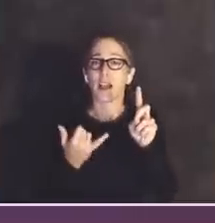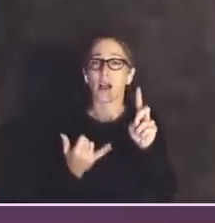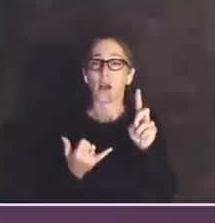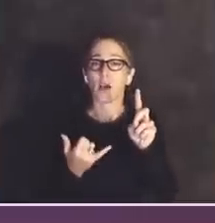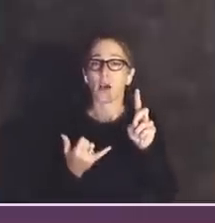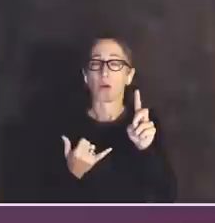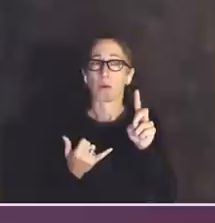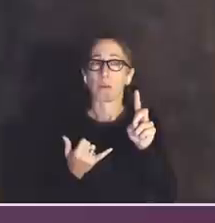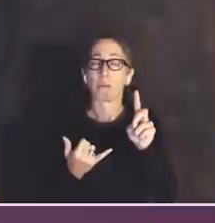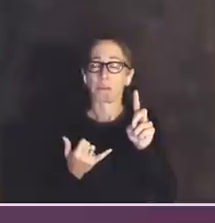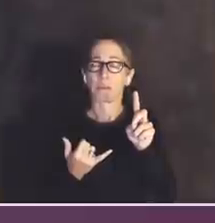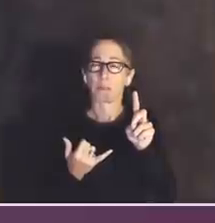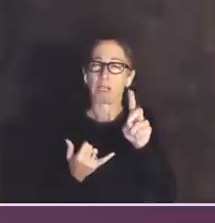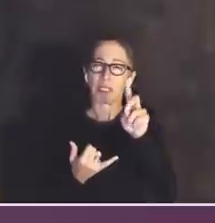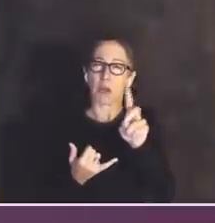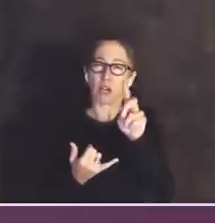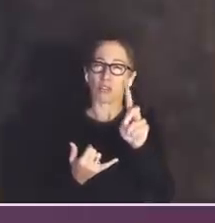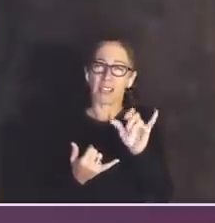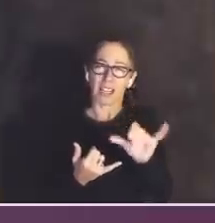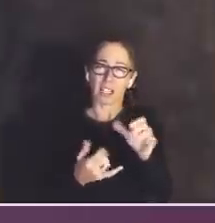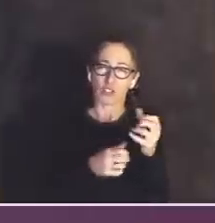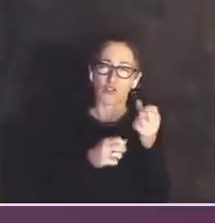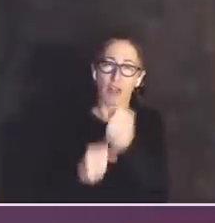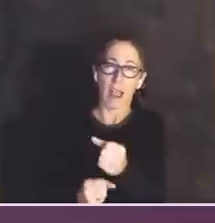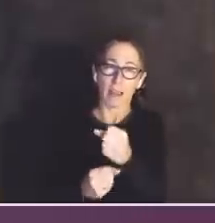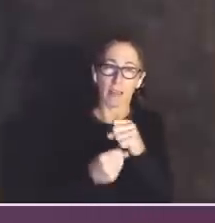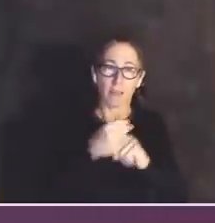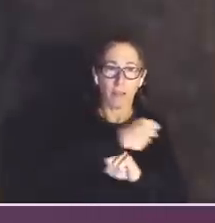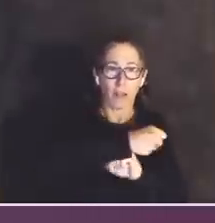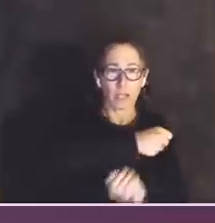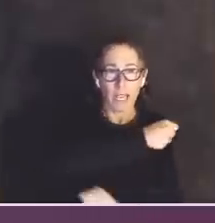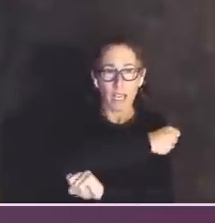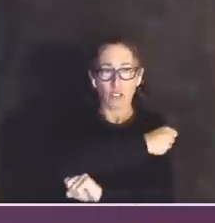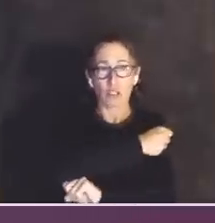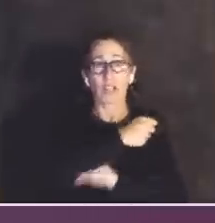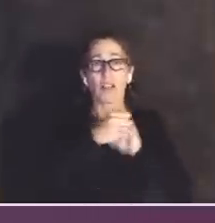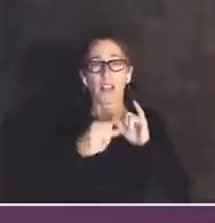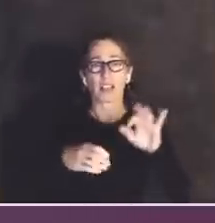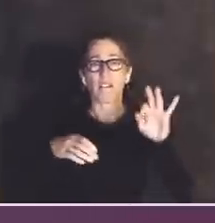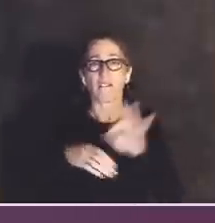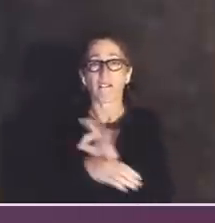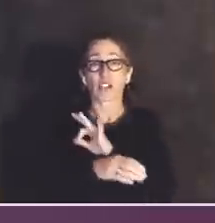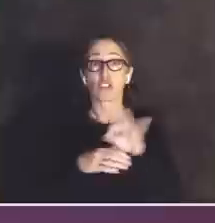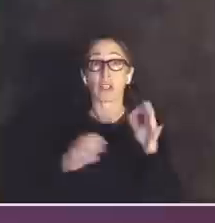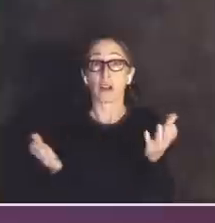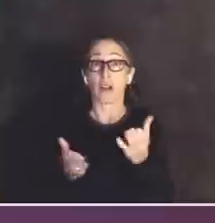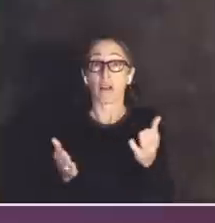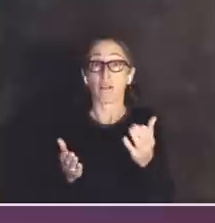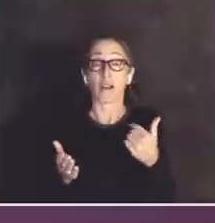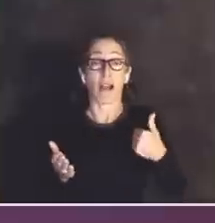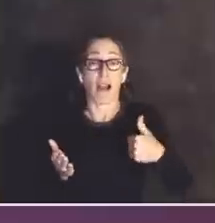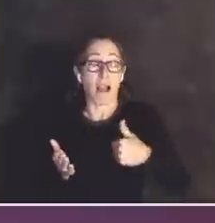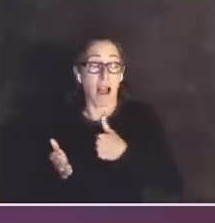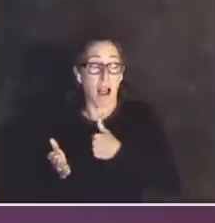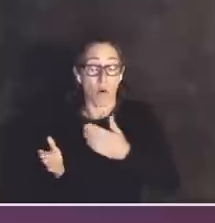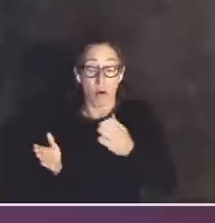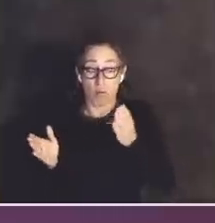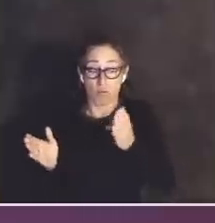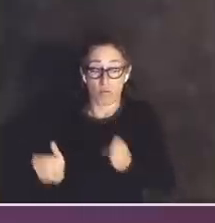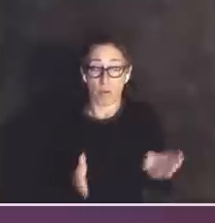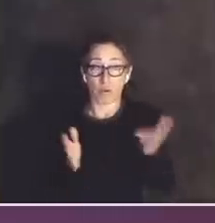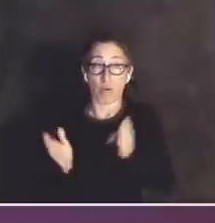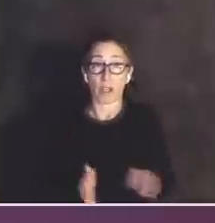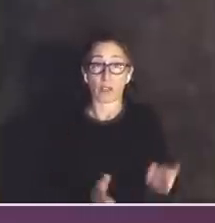it will always be a function of our preparedness and willingness to fight for